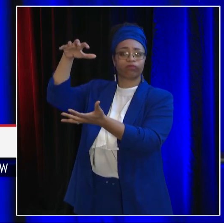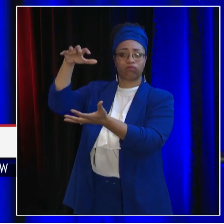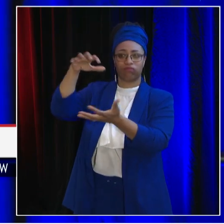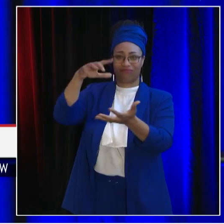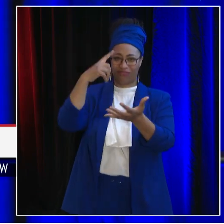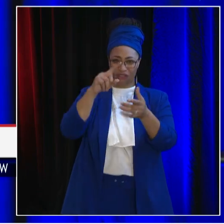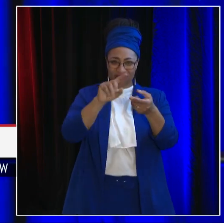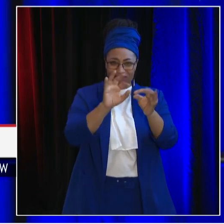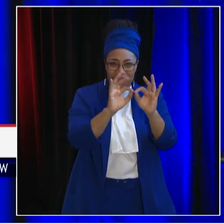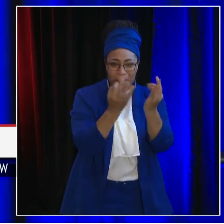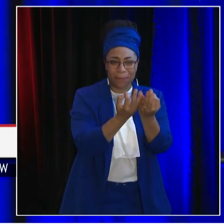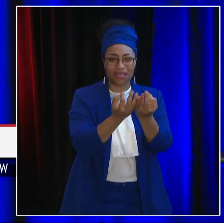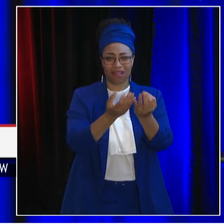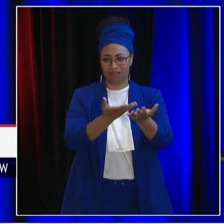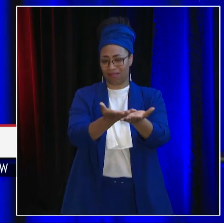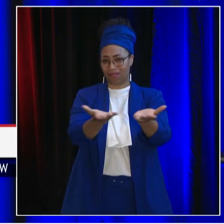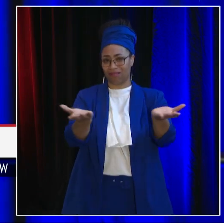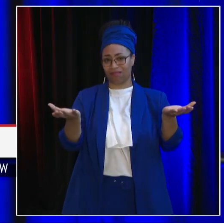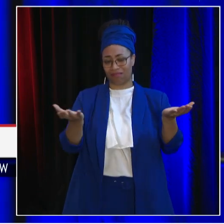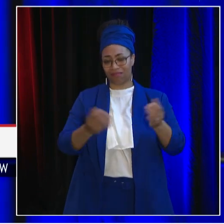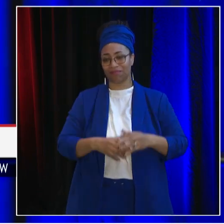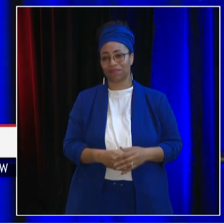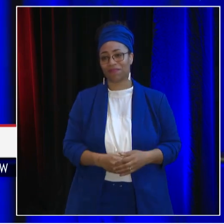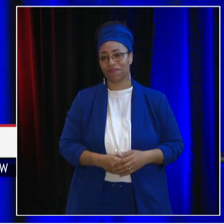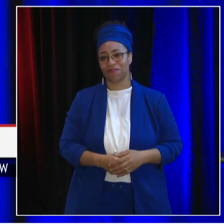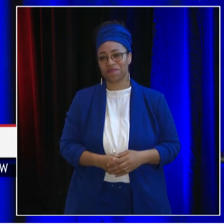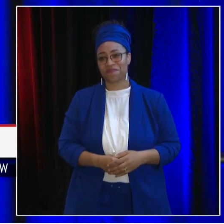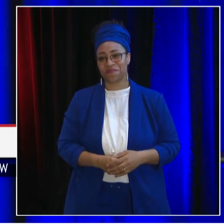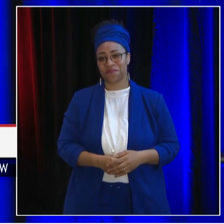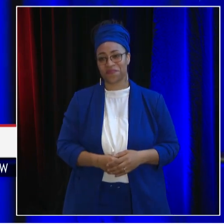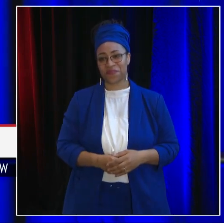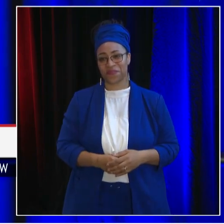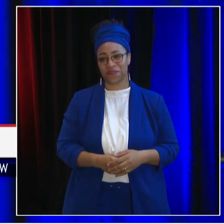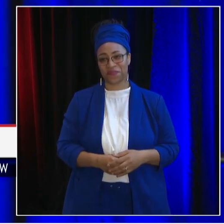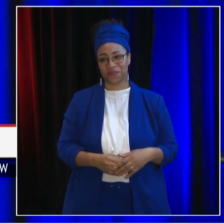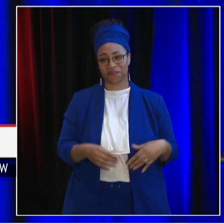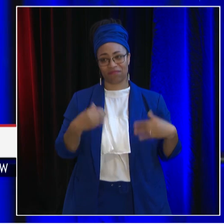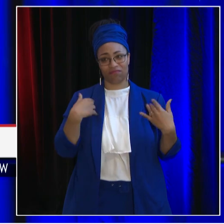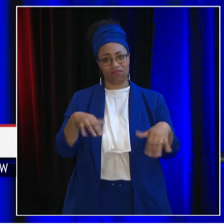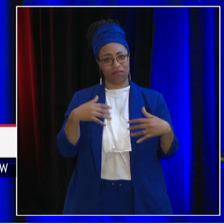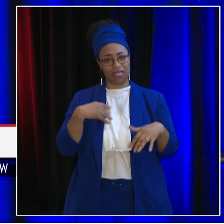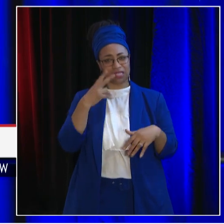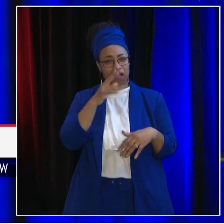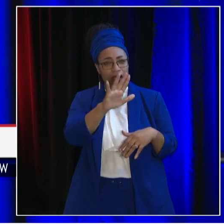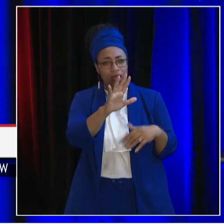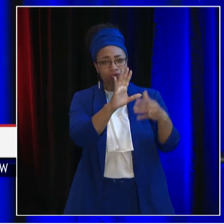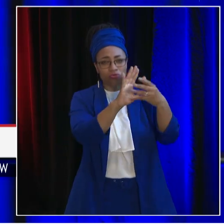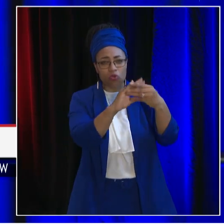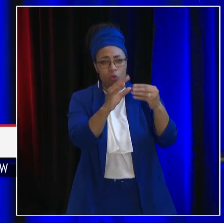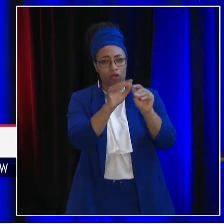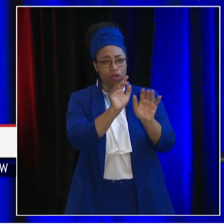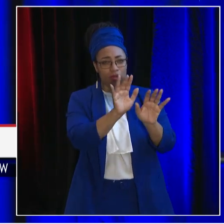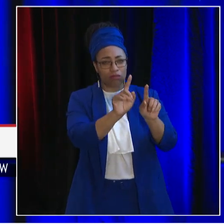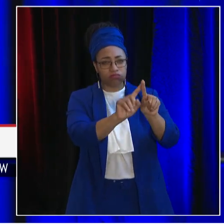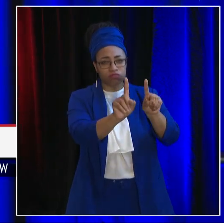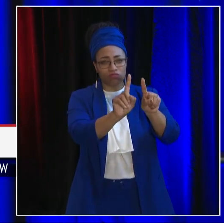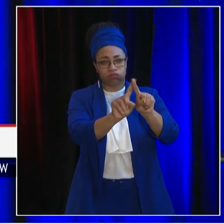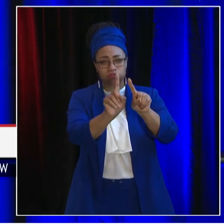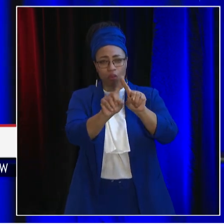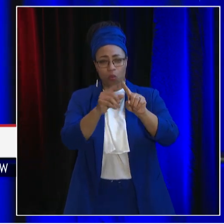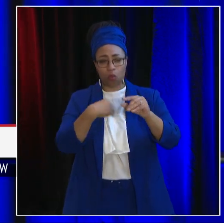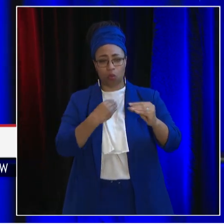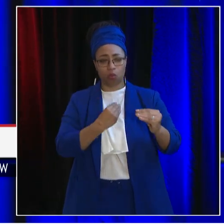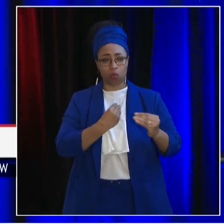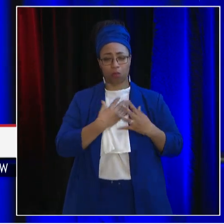by Gabriel Coakley. He found a pathway in the system designed to benefit others. And